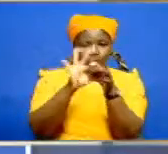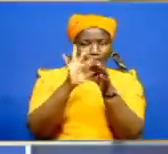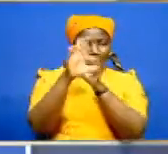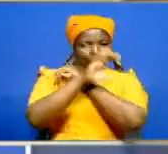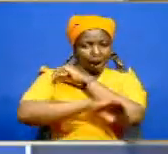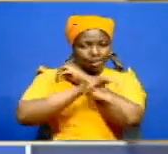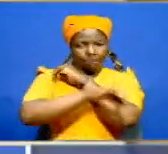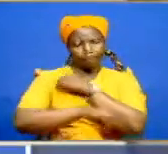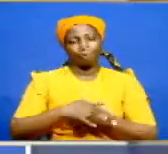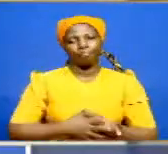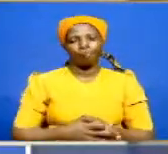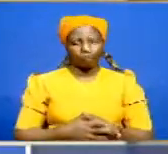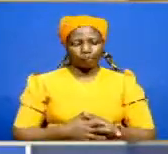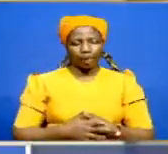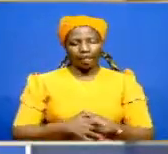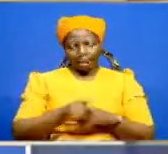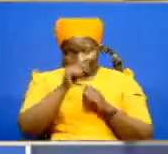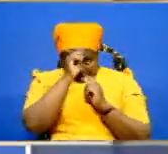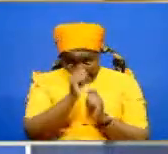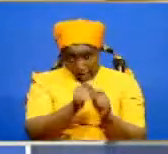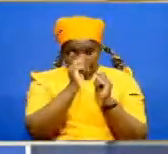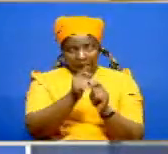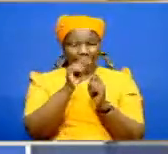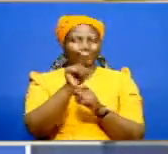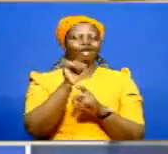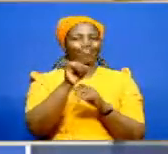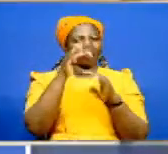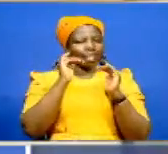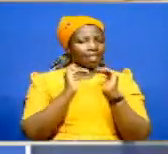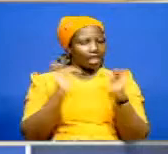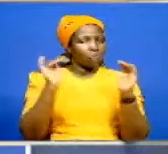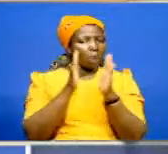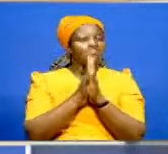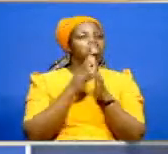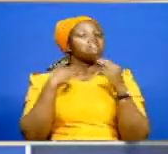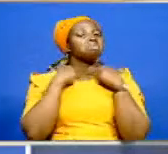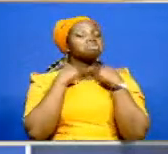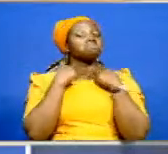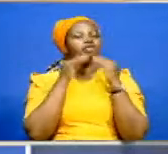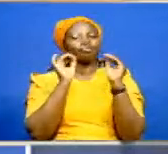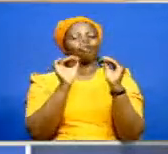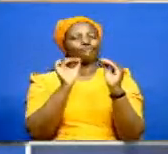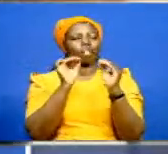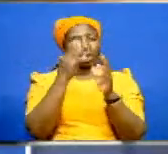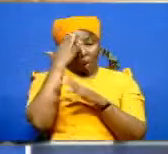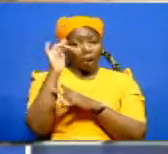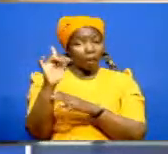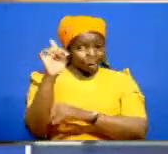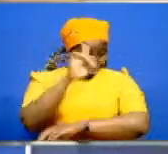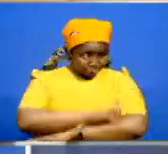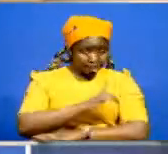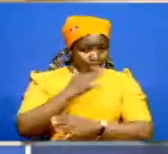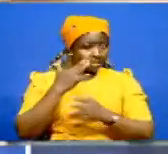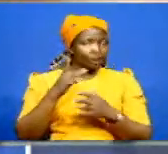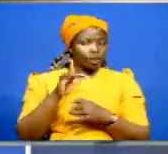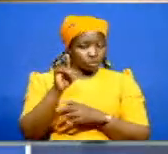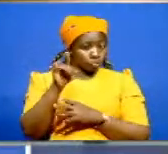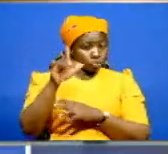heshima sio utumwa. Tunaelewana? Kwa sababu siku moja itakuwa ni wewe